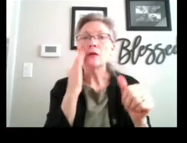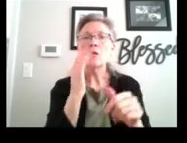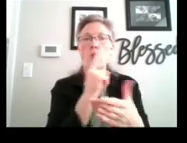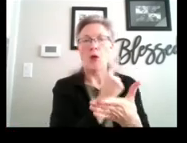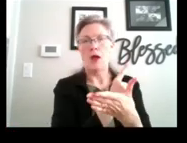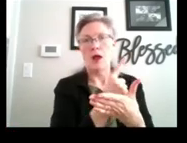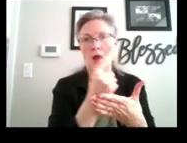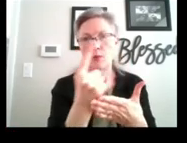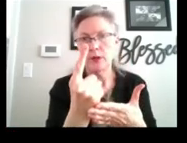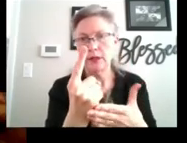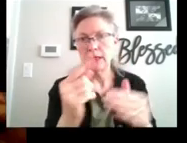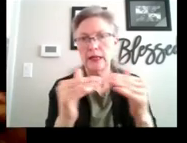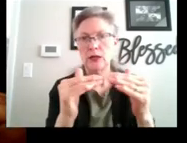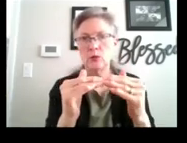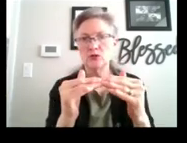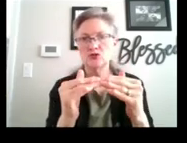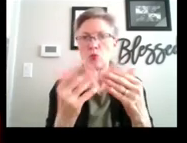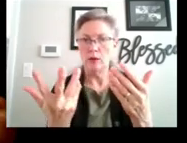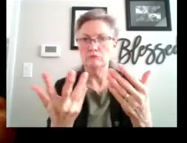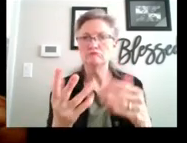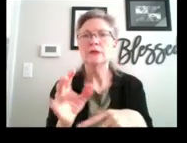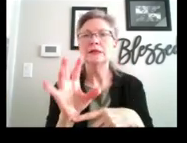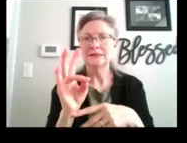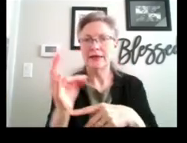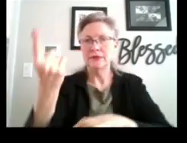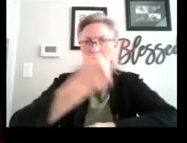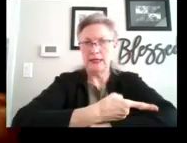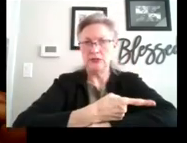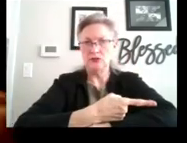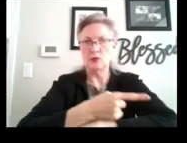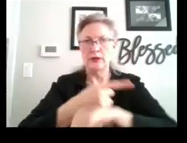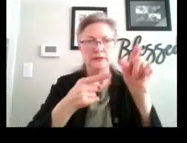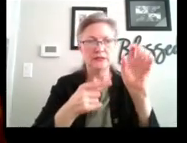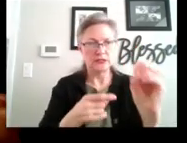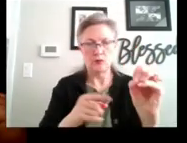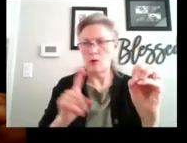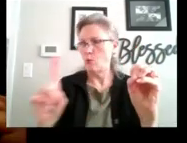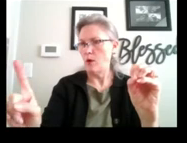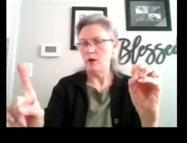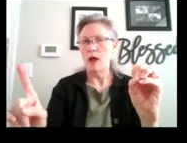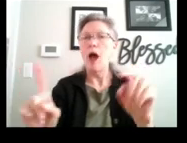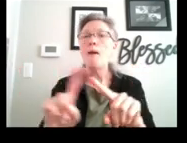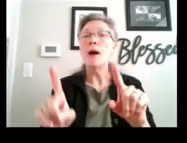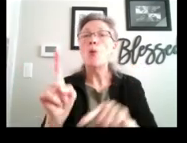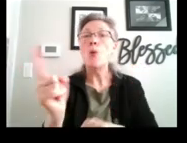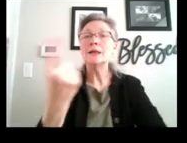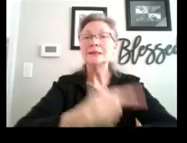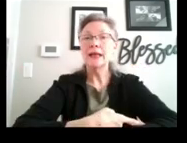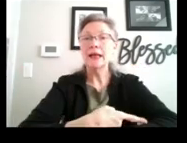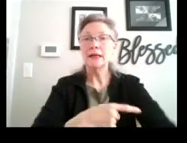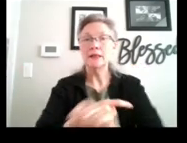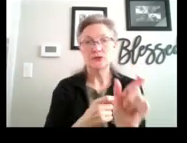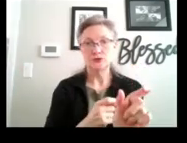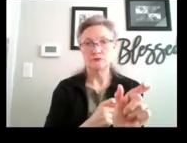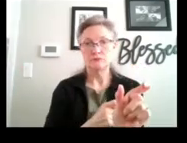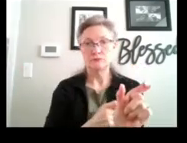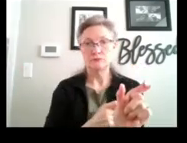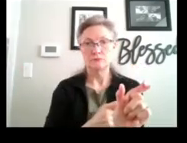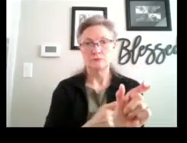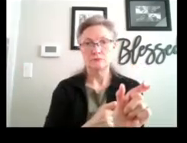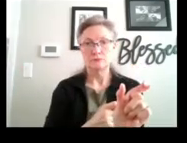week is this space here between 0 and 1, right? However, 1 day is